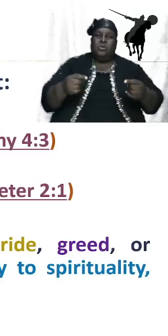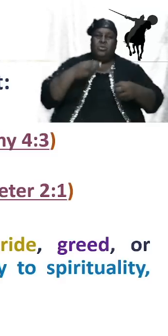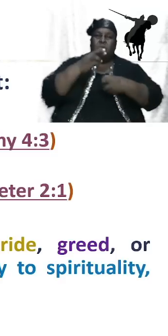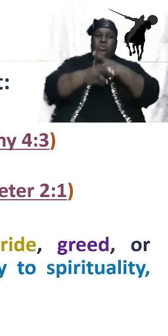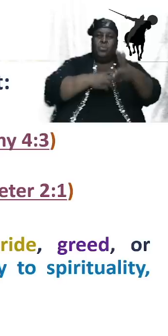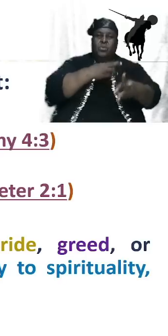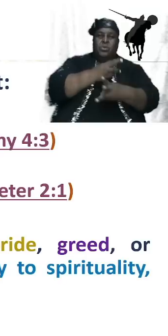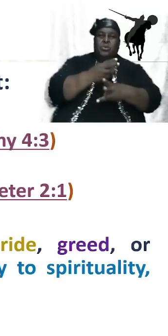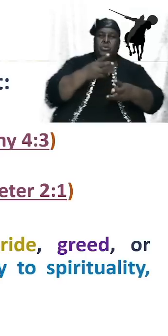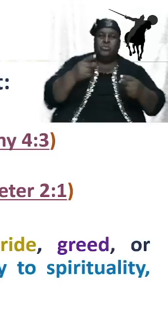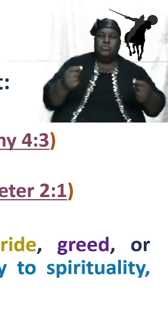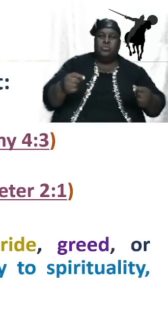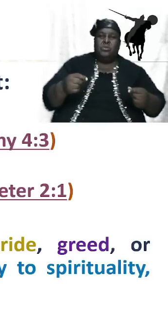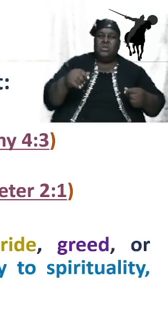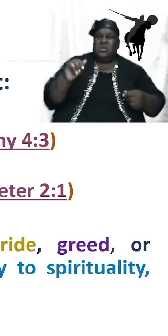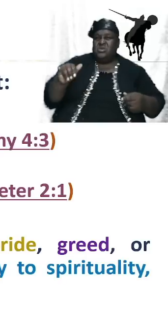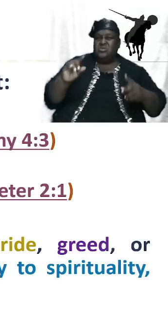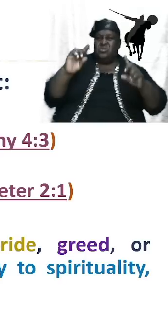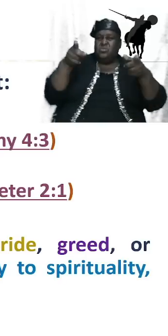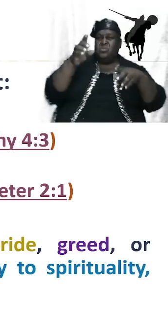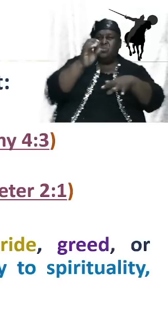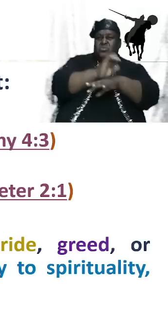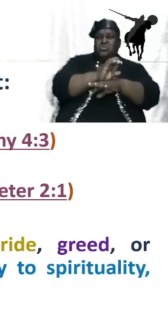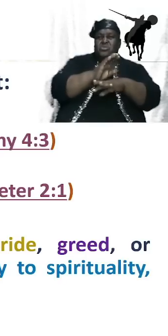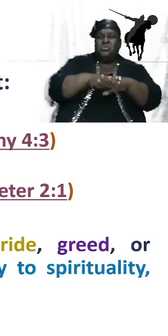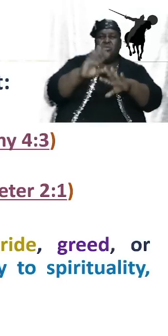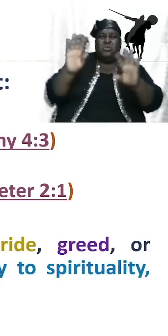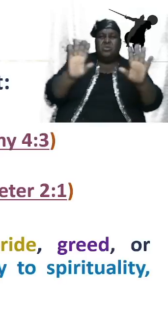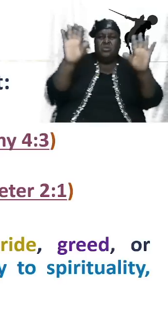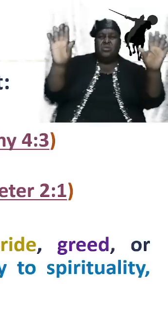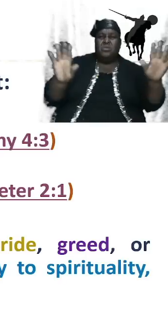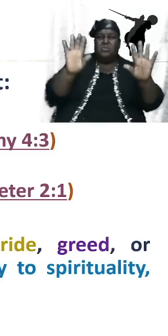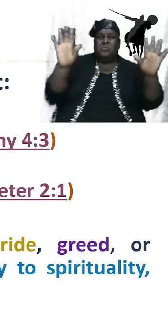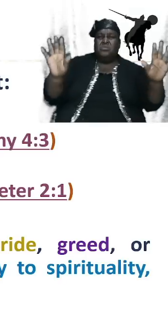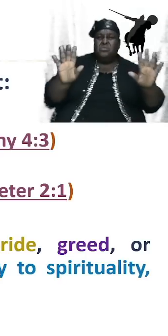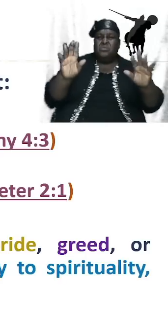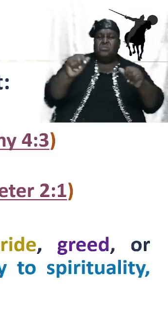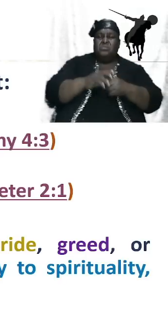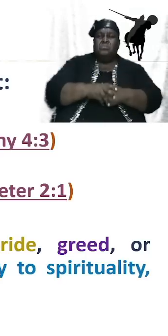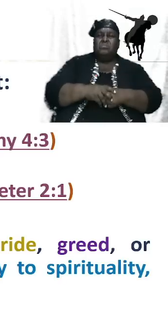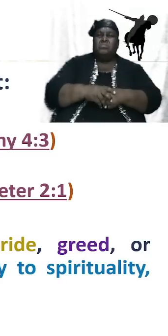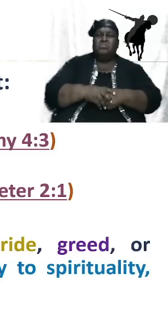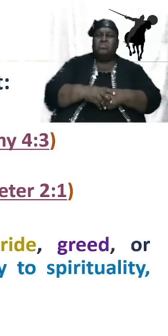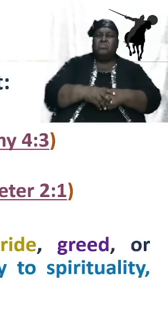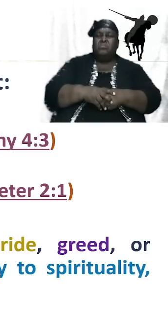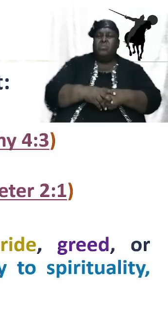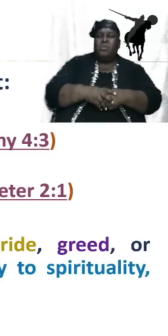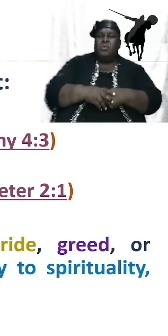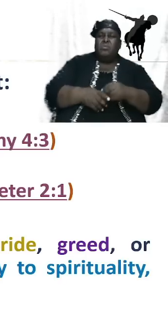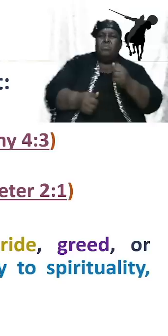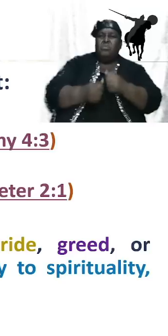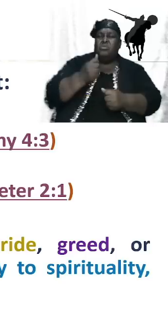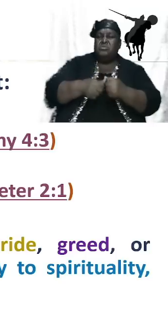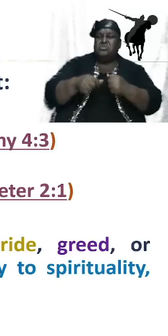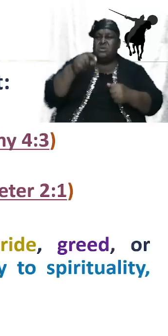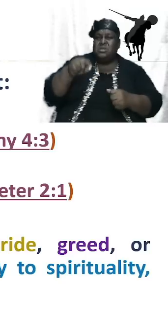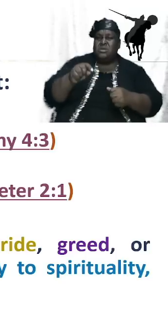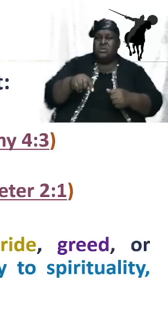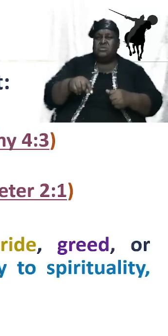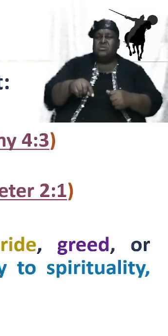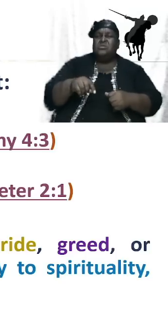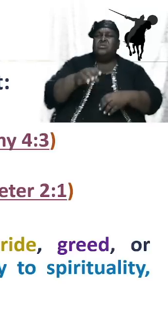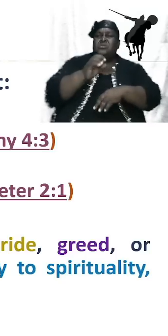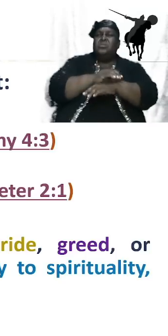does, but I still go to church on a Sunday. Amen. Like it's nominal. Most of these nominal assemblies where you go to a